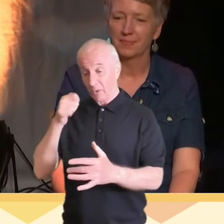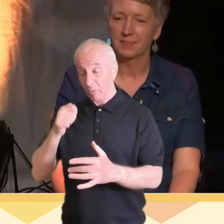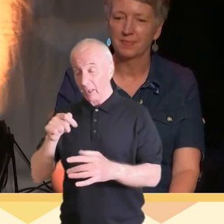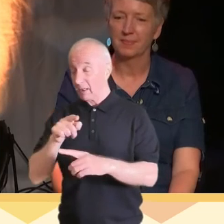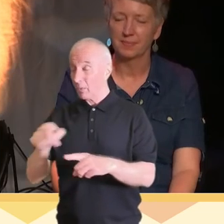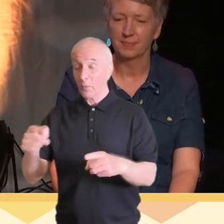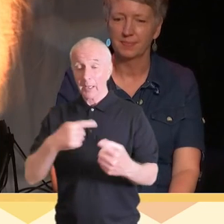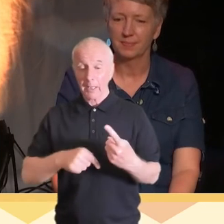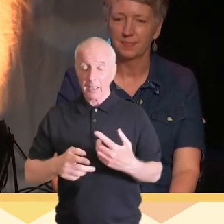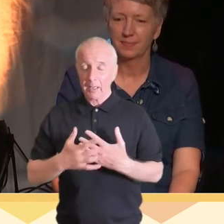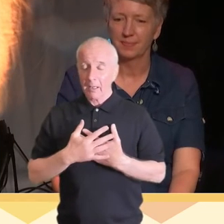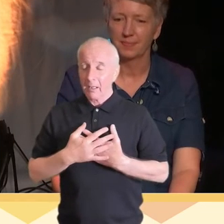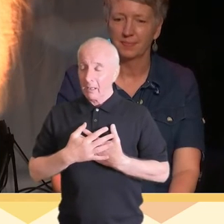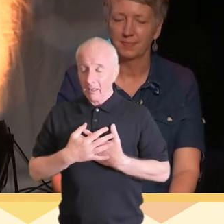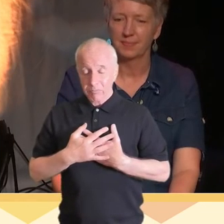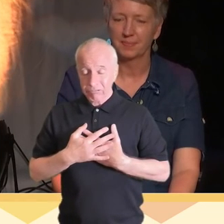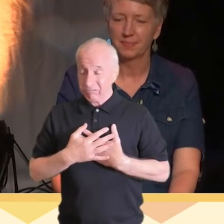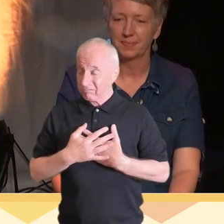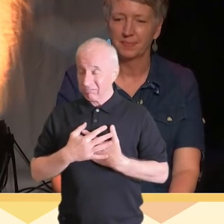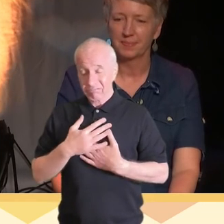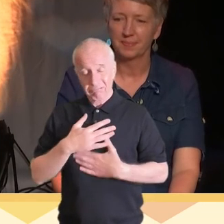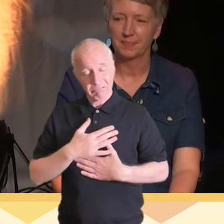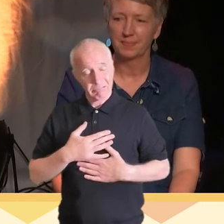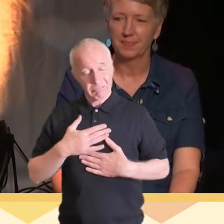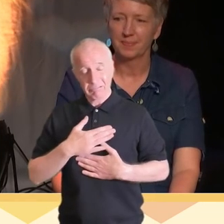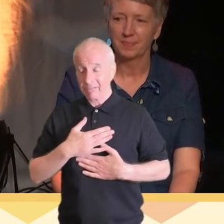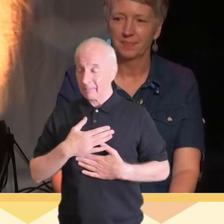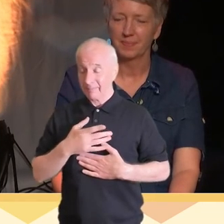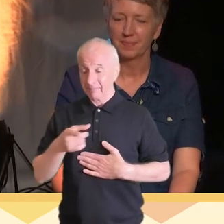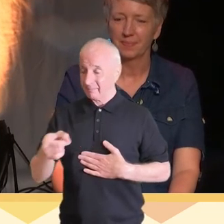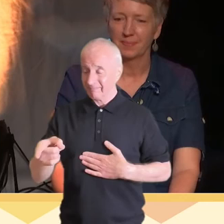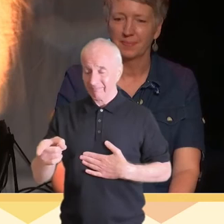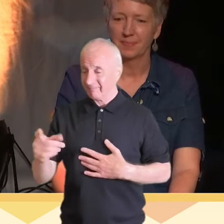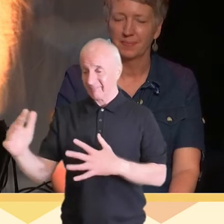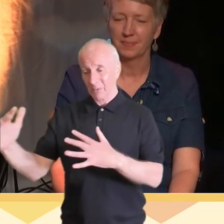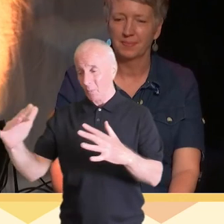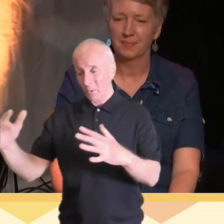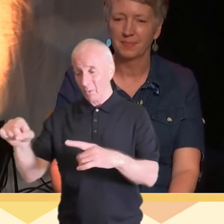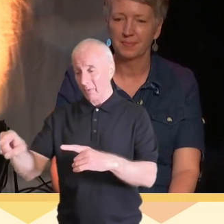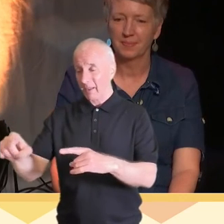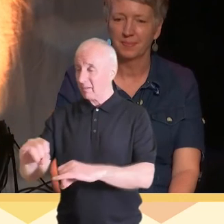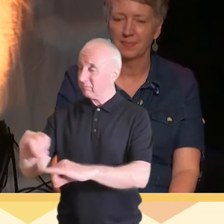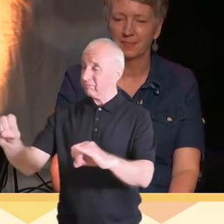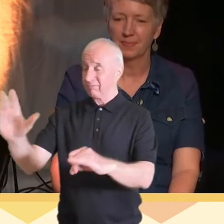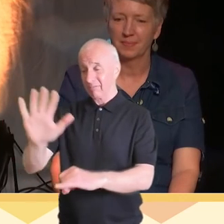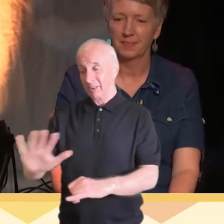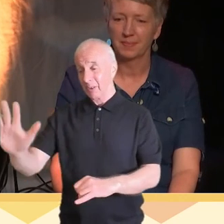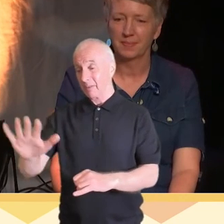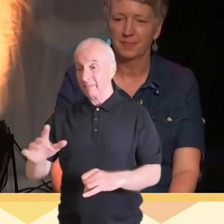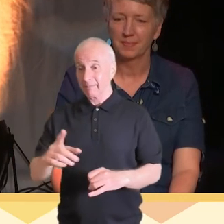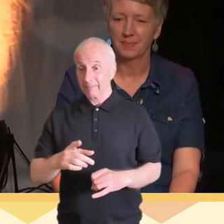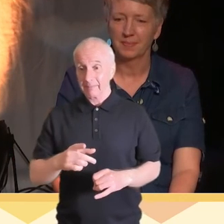and heartbroken to see the impact, of the war on them and the whole of Ukraine. They are people I